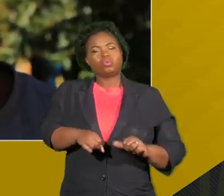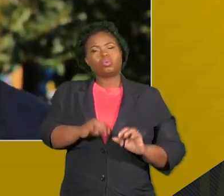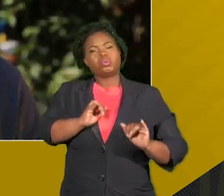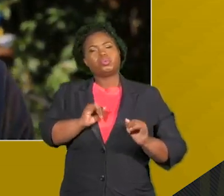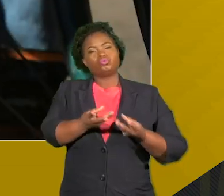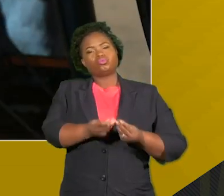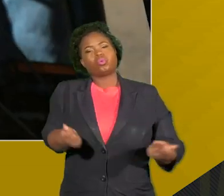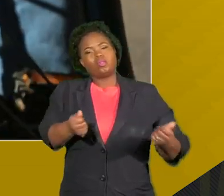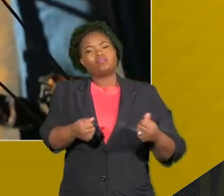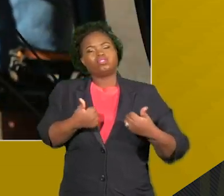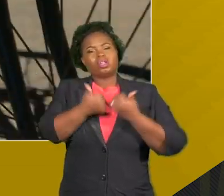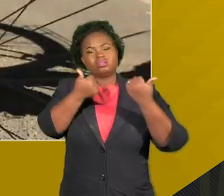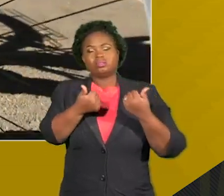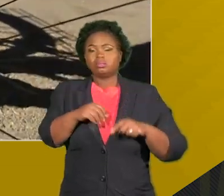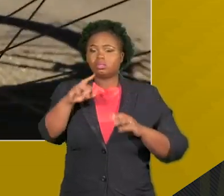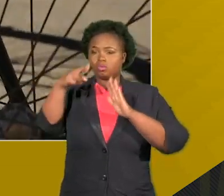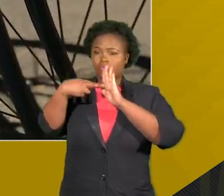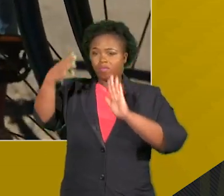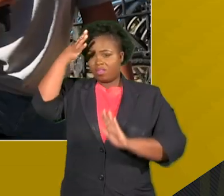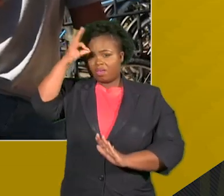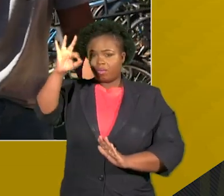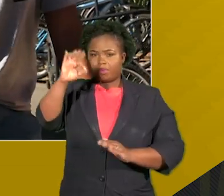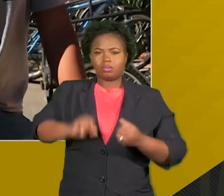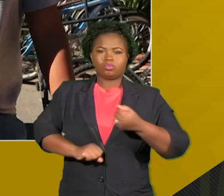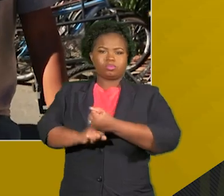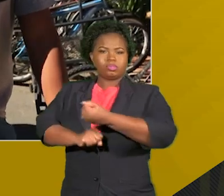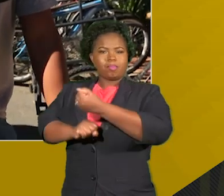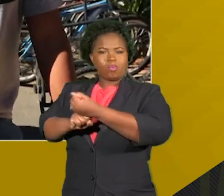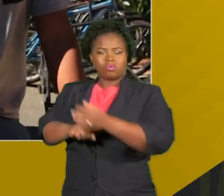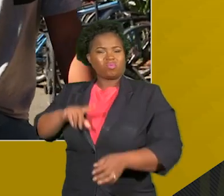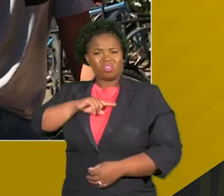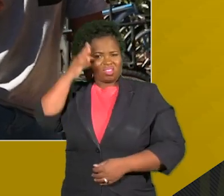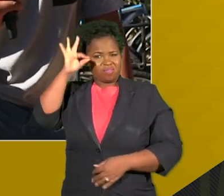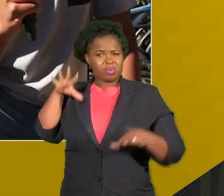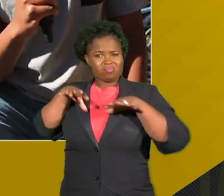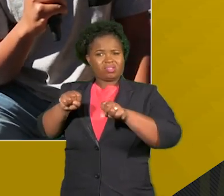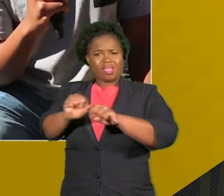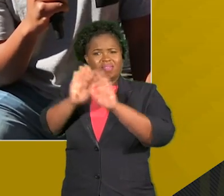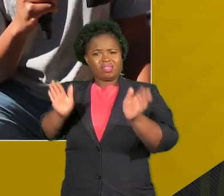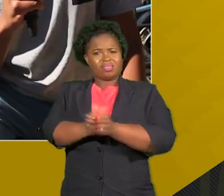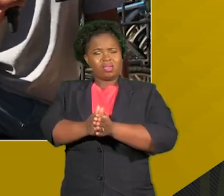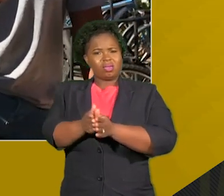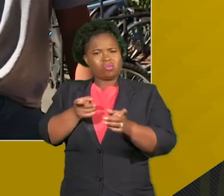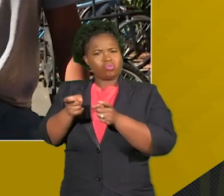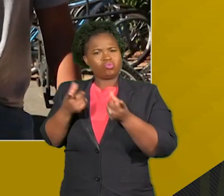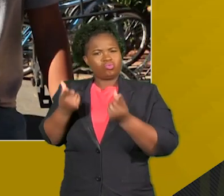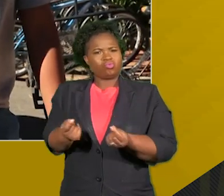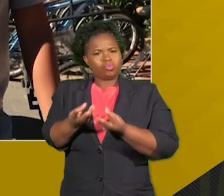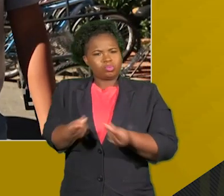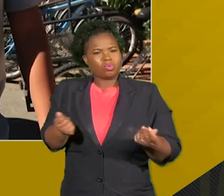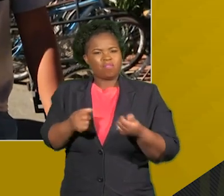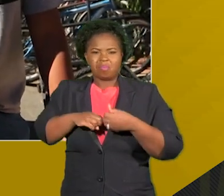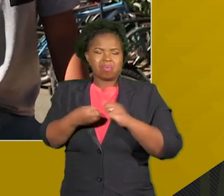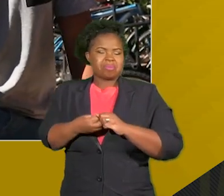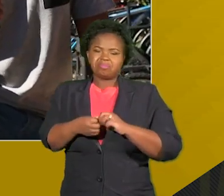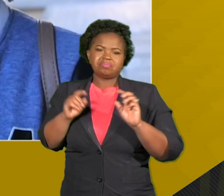role, because government can't take on, you know, all social ills or all, you know, aspects